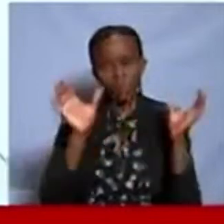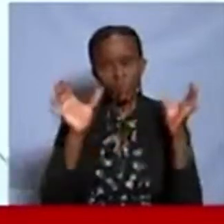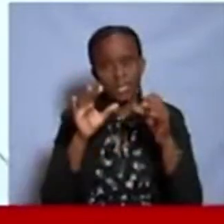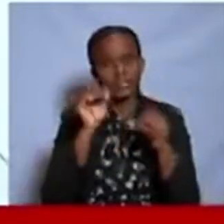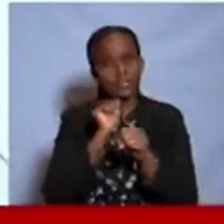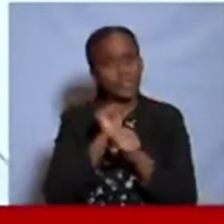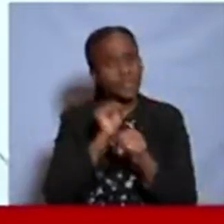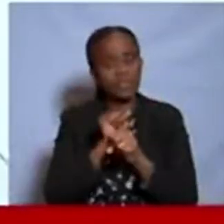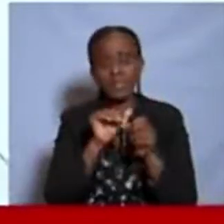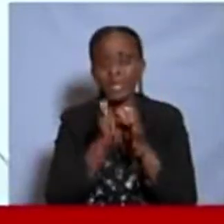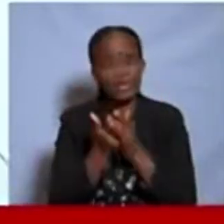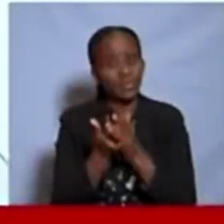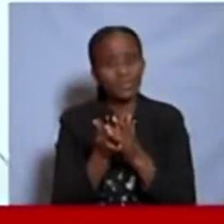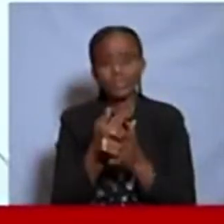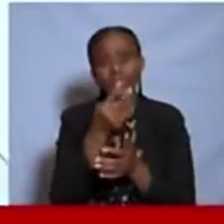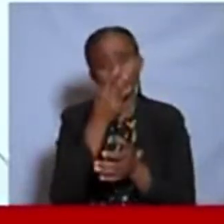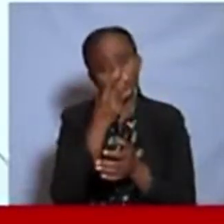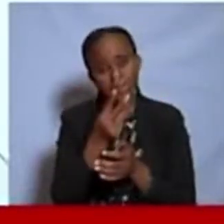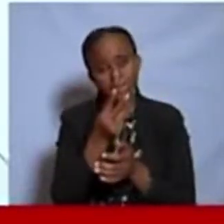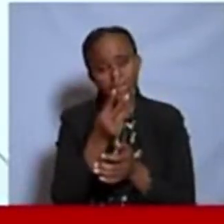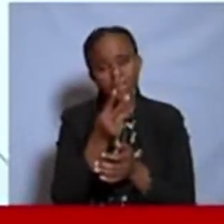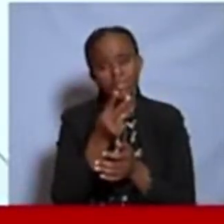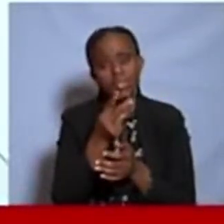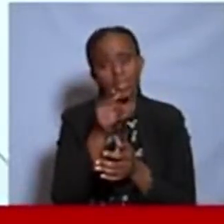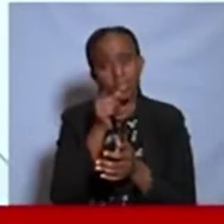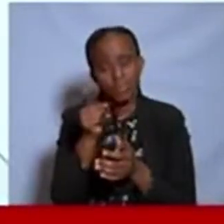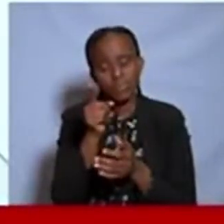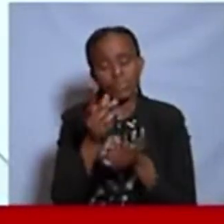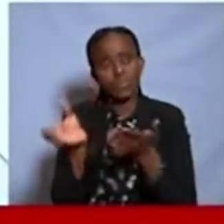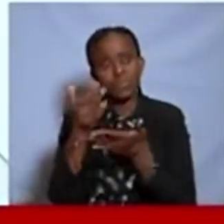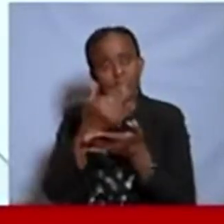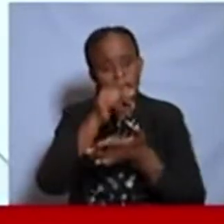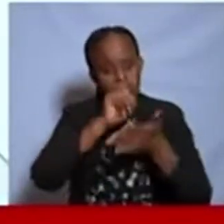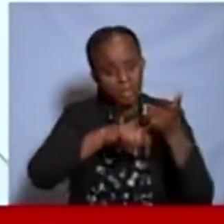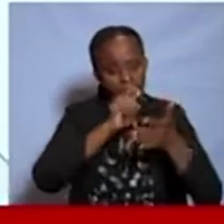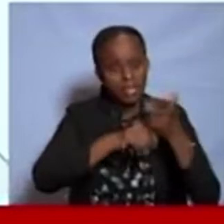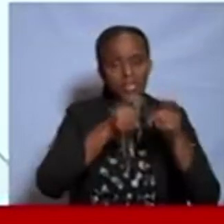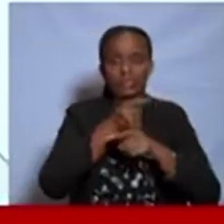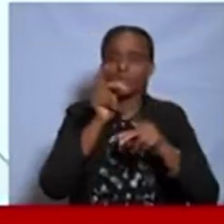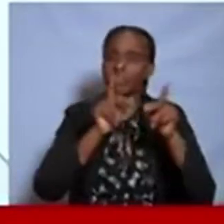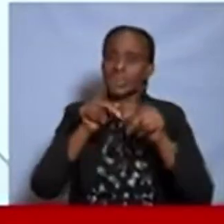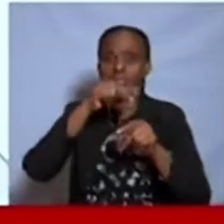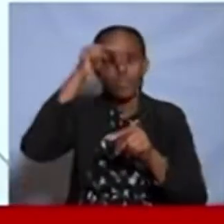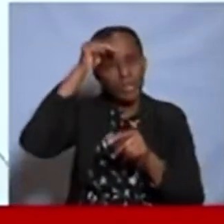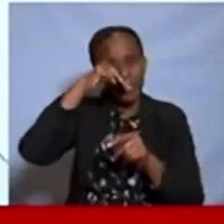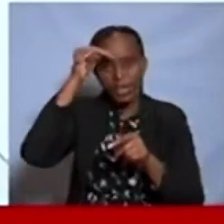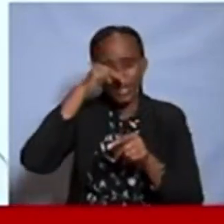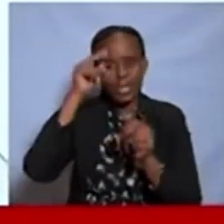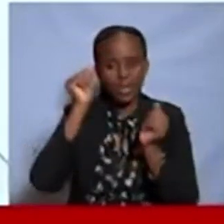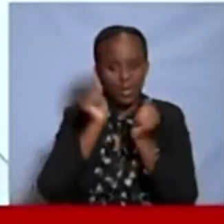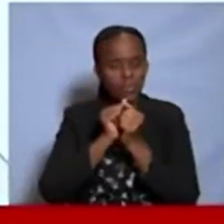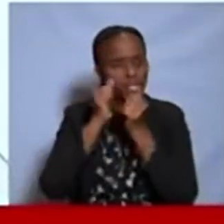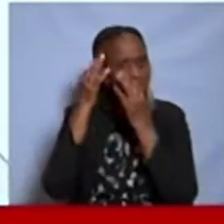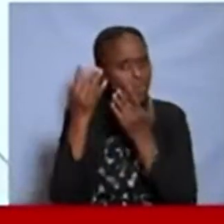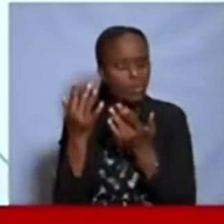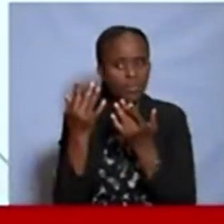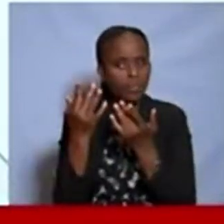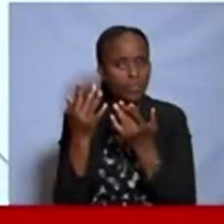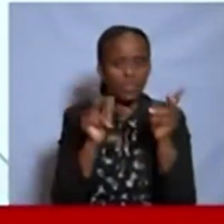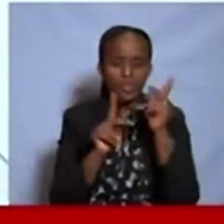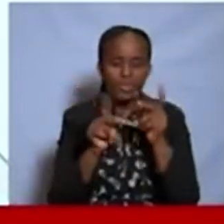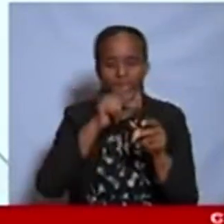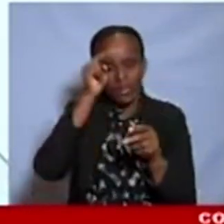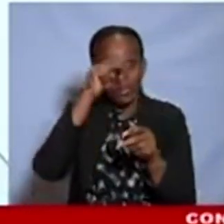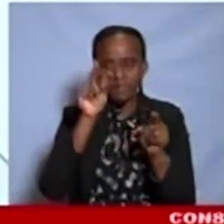operating. You collect tax from Namwala people with a hope, not only from Namwala people,